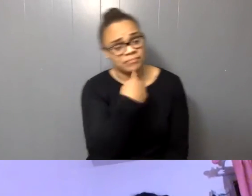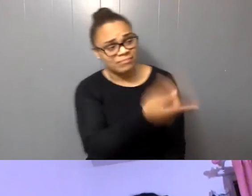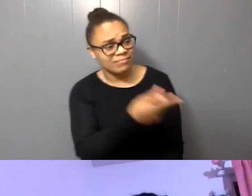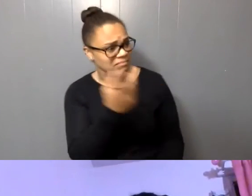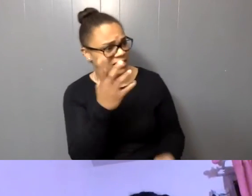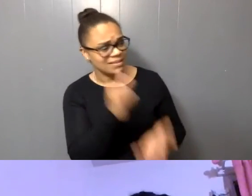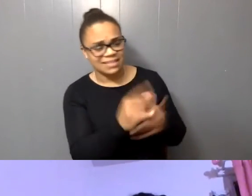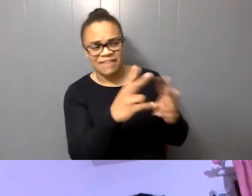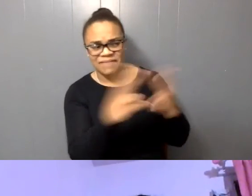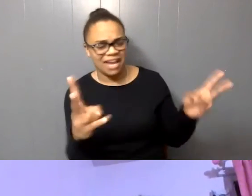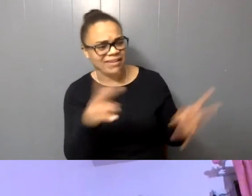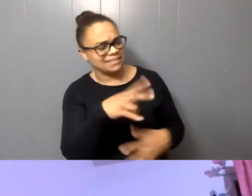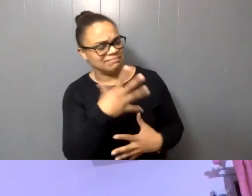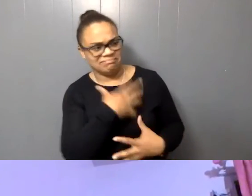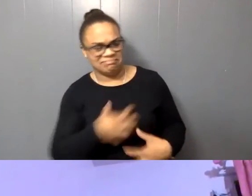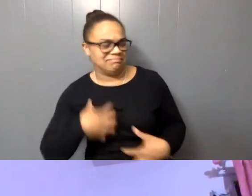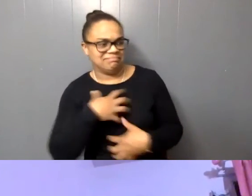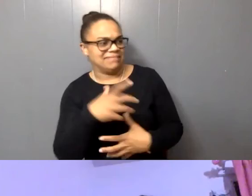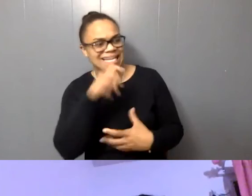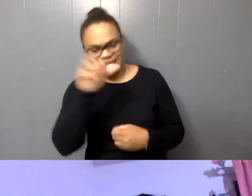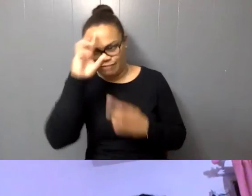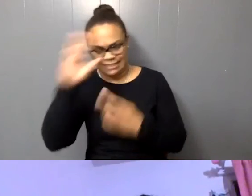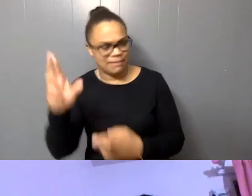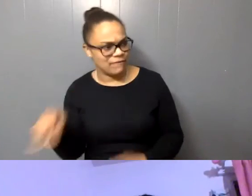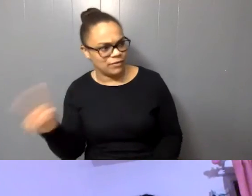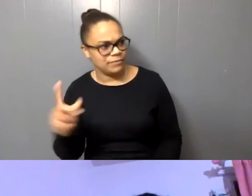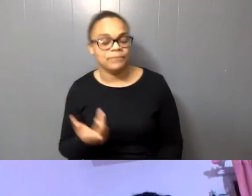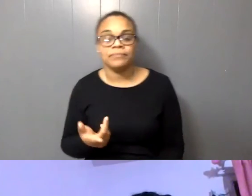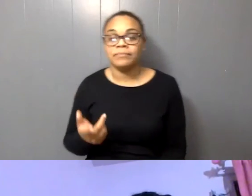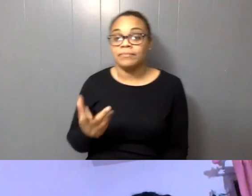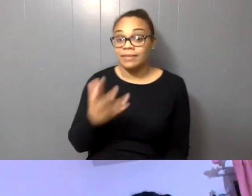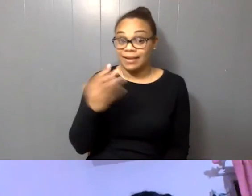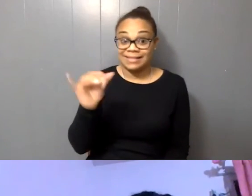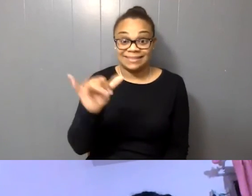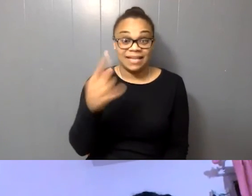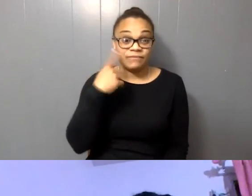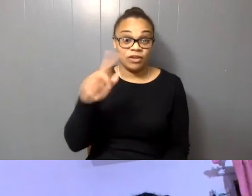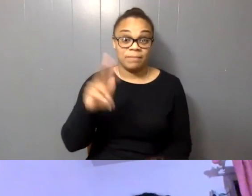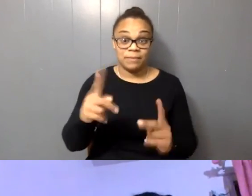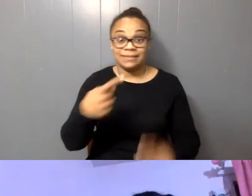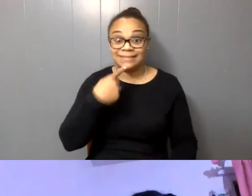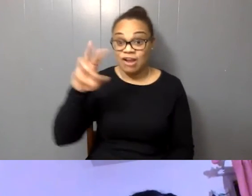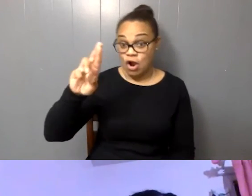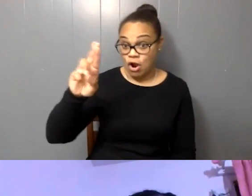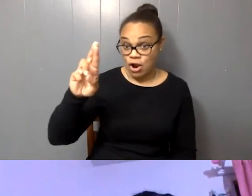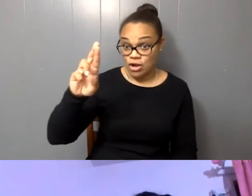and disrespectful. And I've also had to correct people when they say the R slur towards